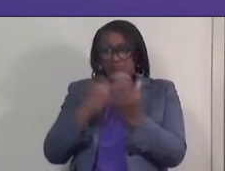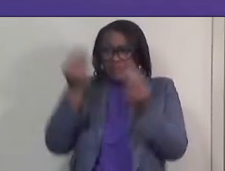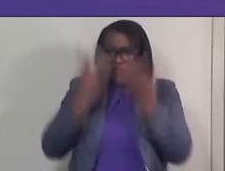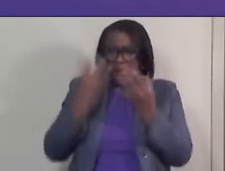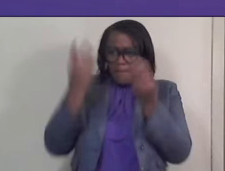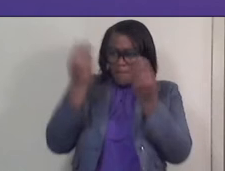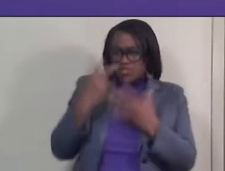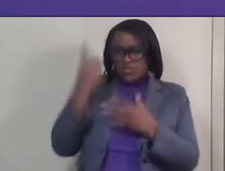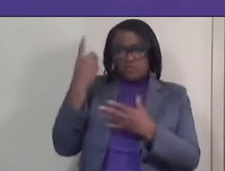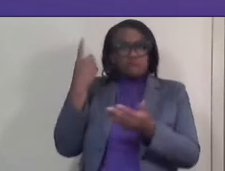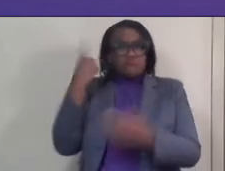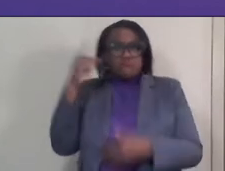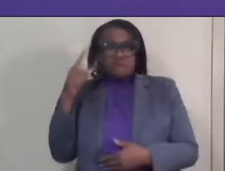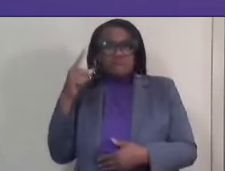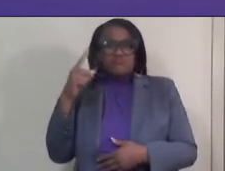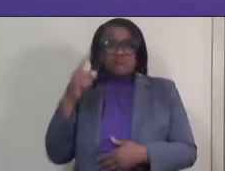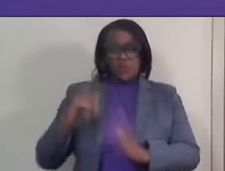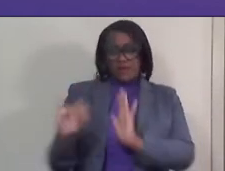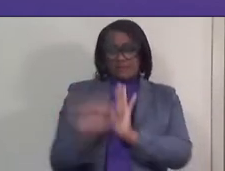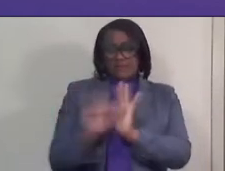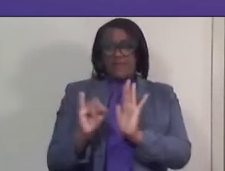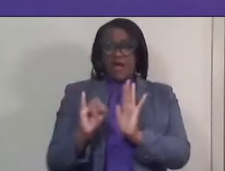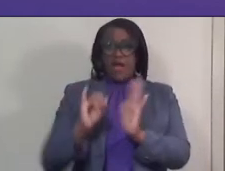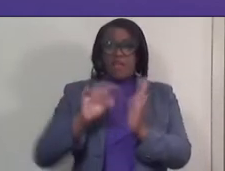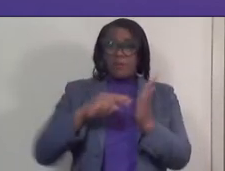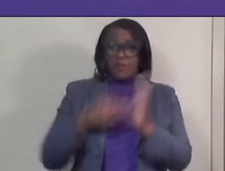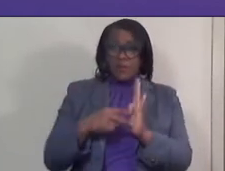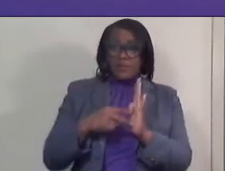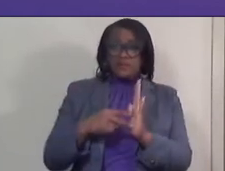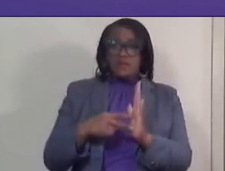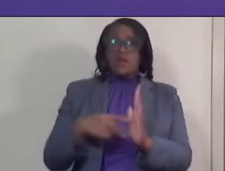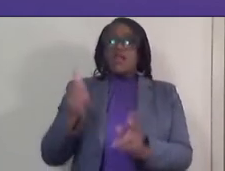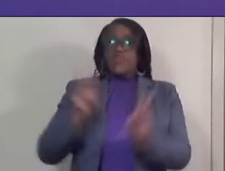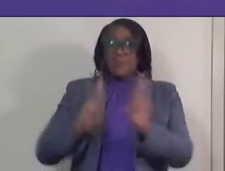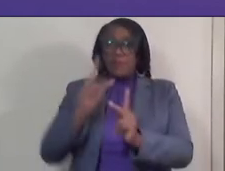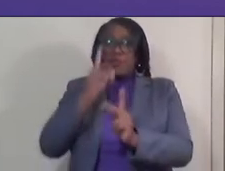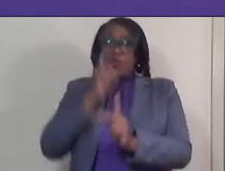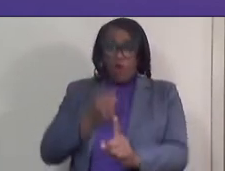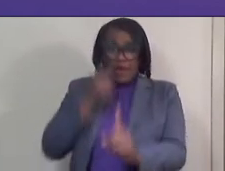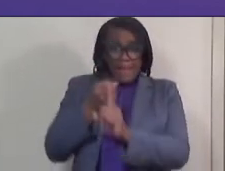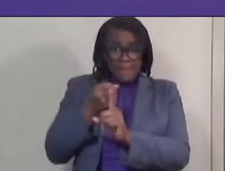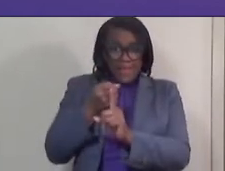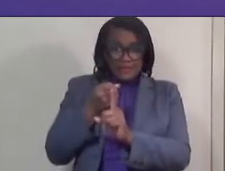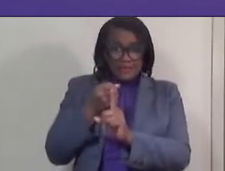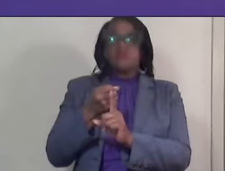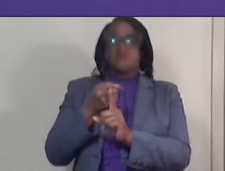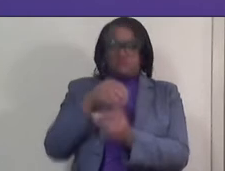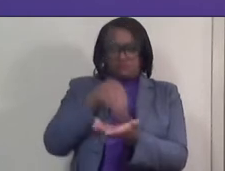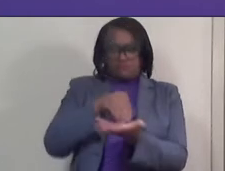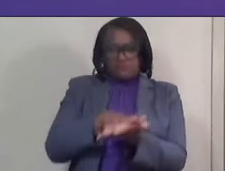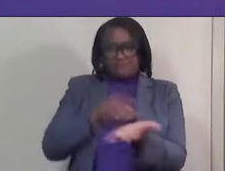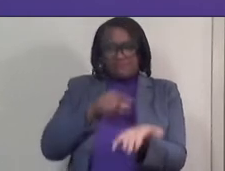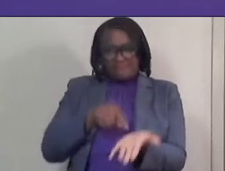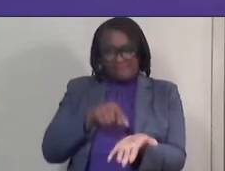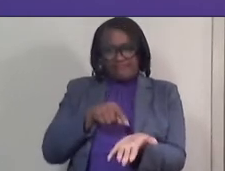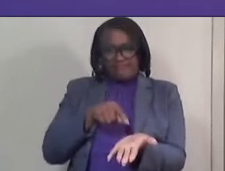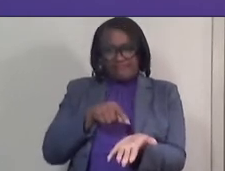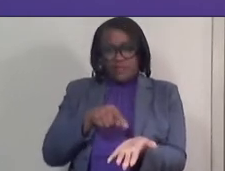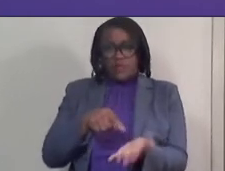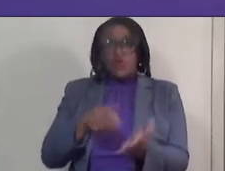for a purpose that is identified by the people impacted by the issue at hand. So through participatory action